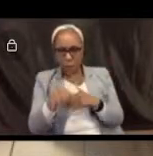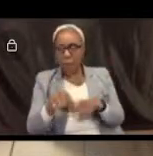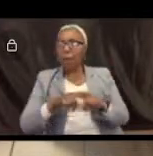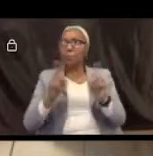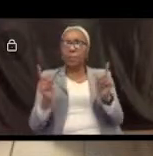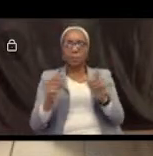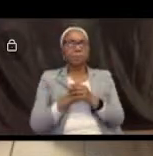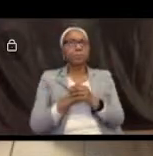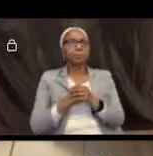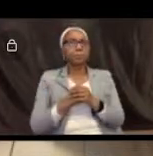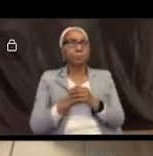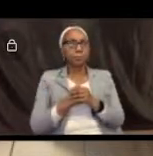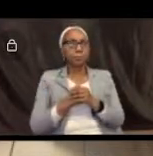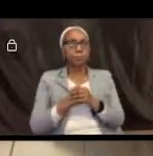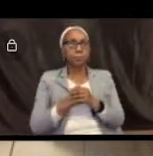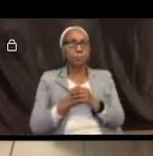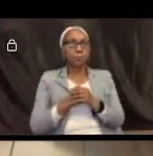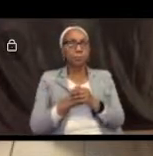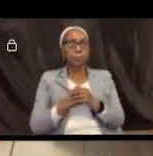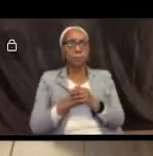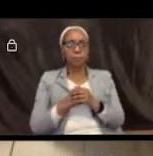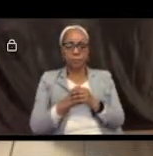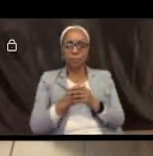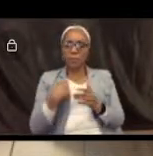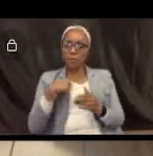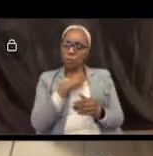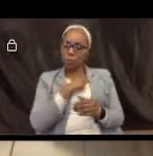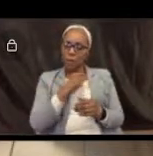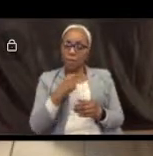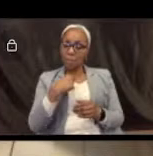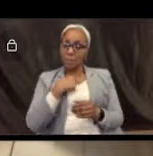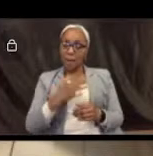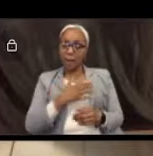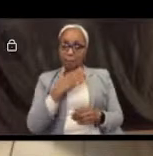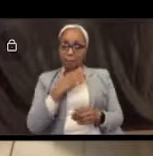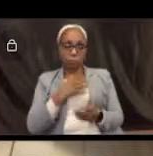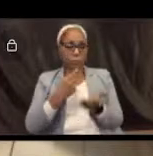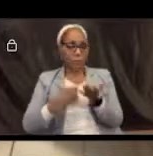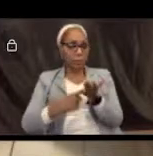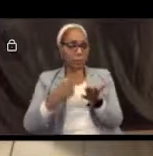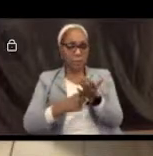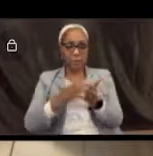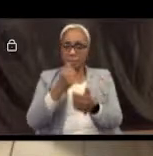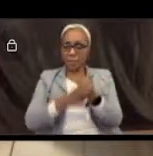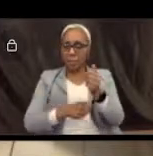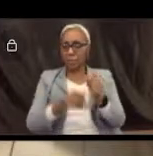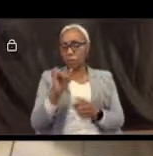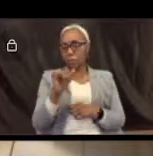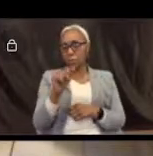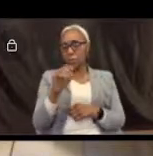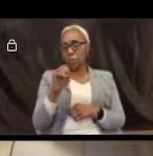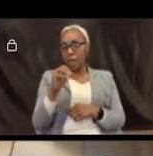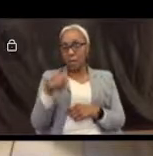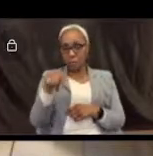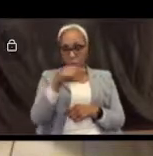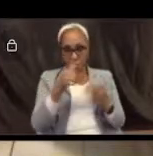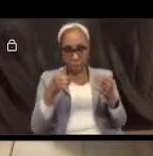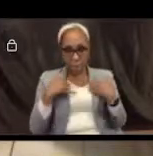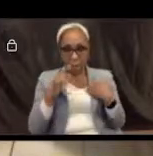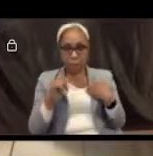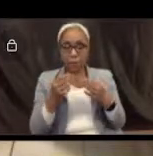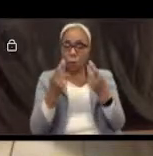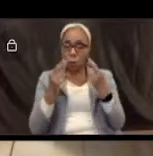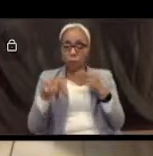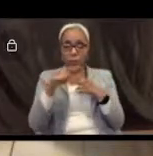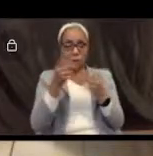But be happy to discuss each and every item in this. You have it. Hopefully you've read